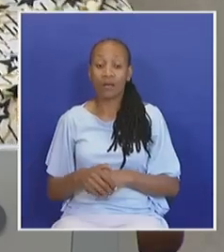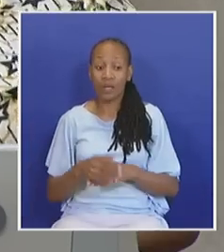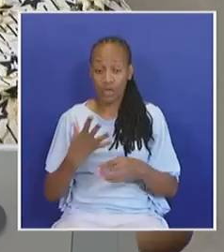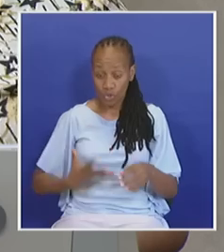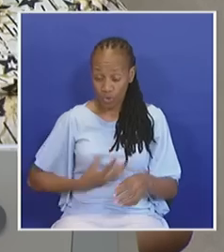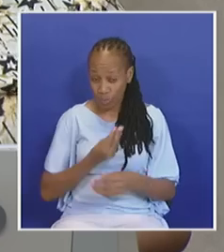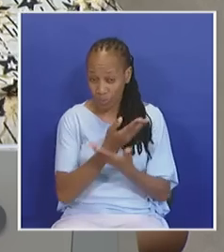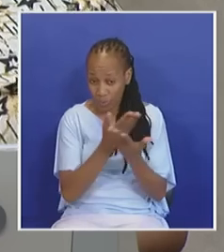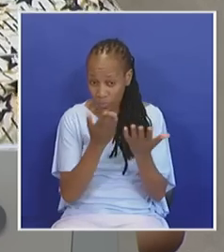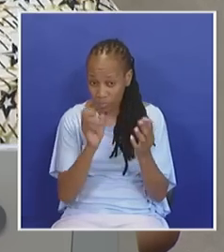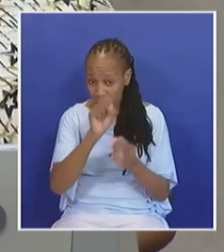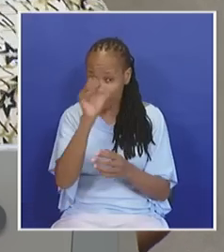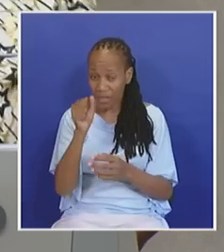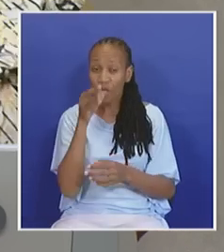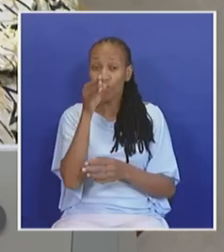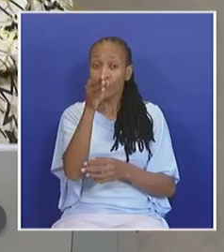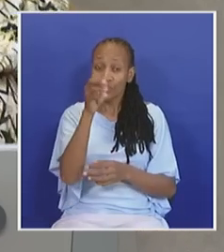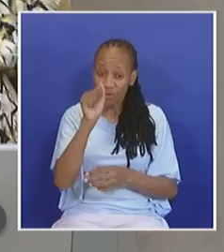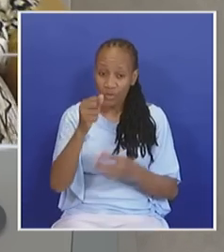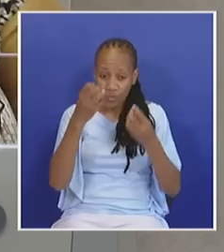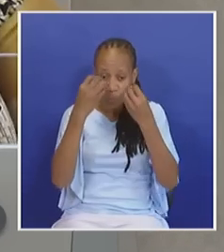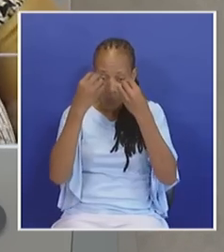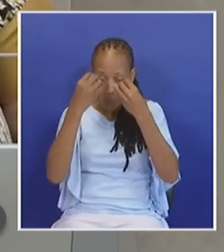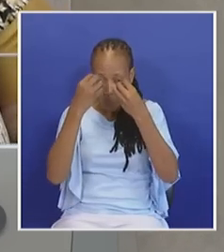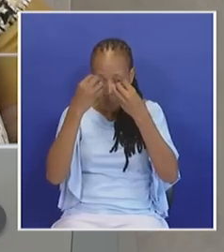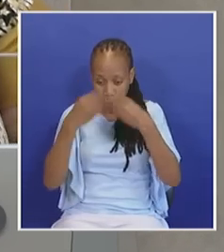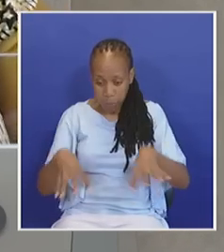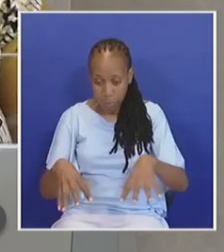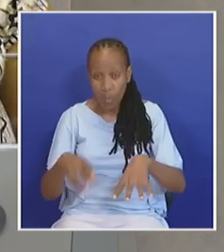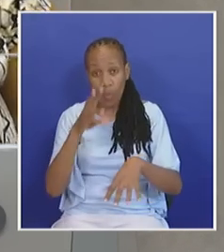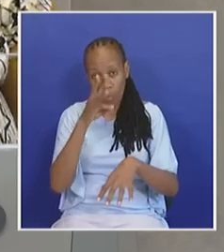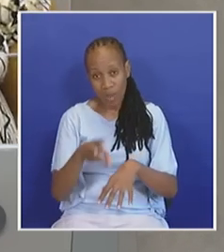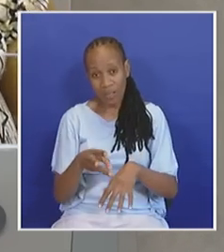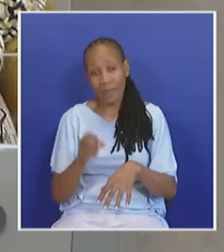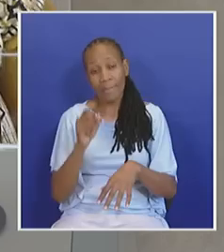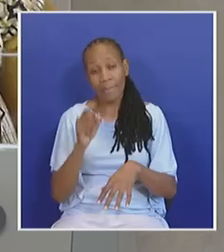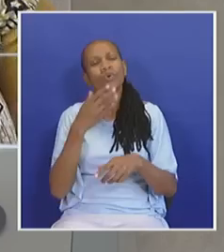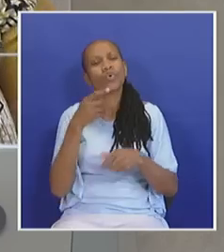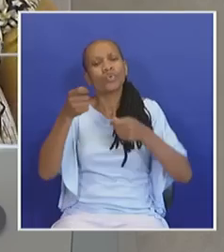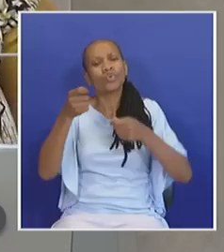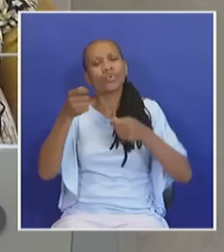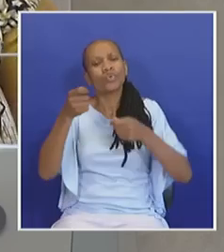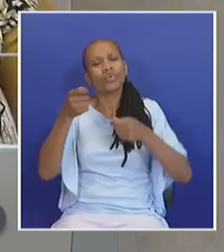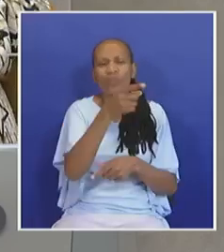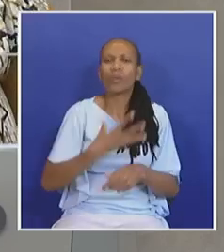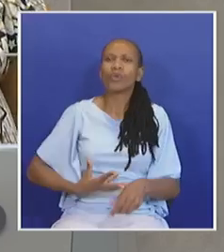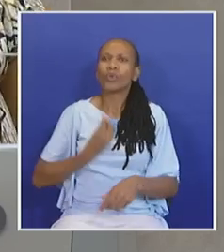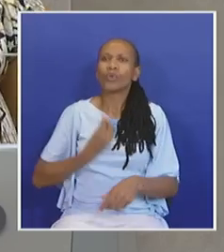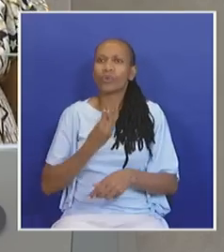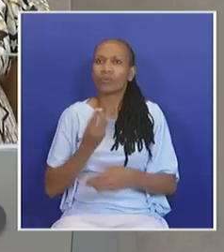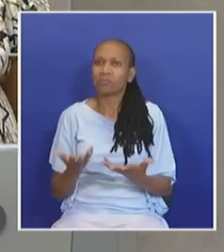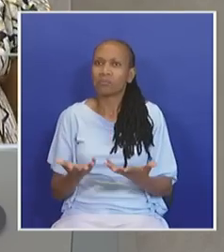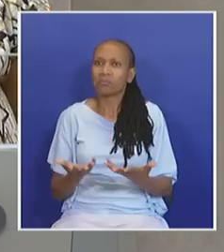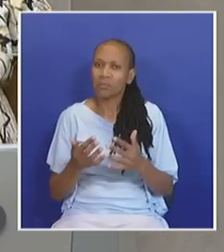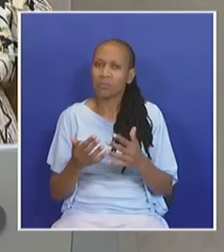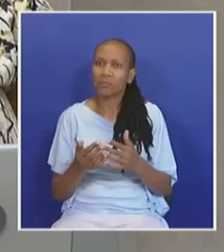be destroyed by people who don't have your interest at heart. Don't ban